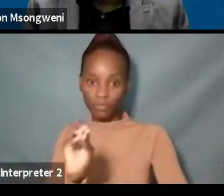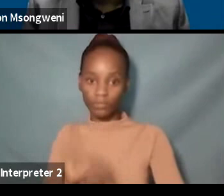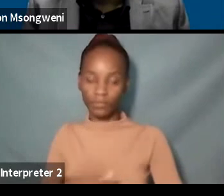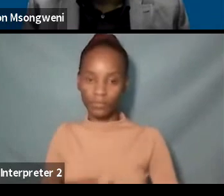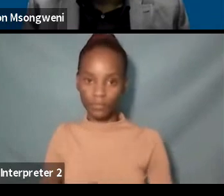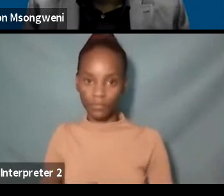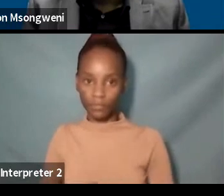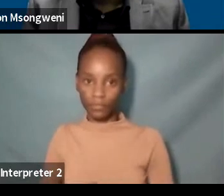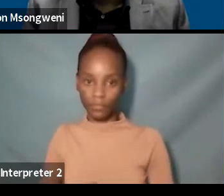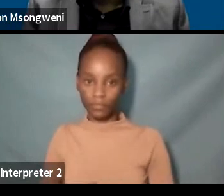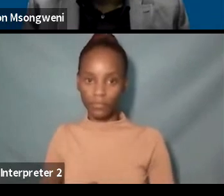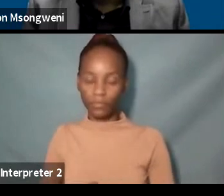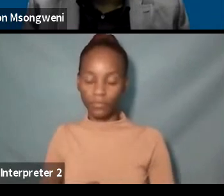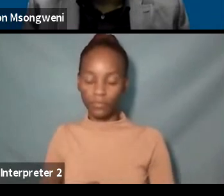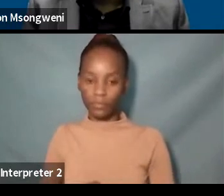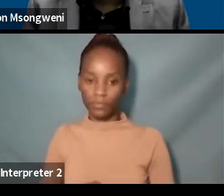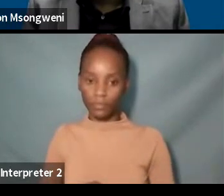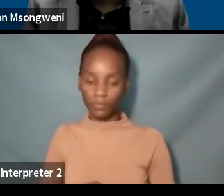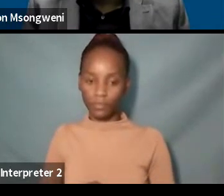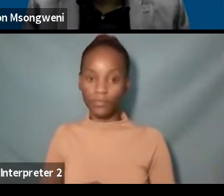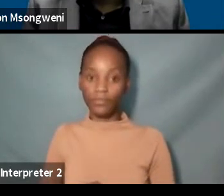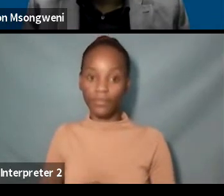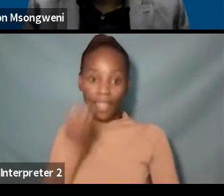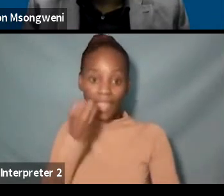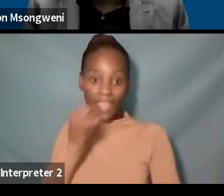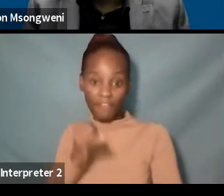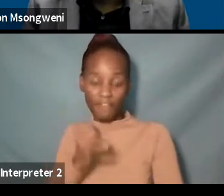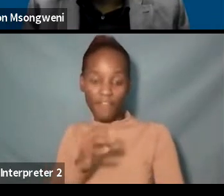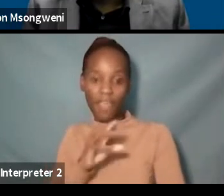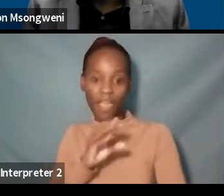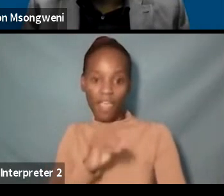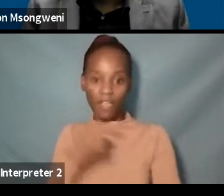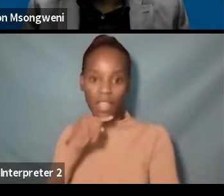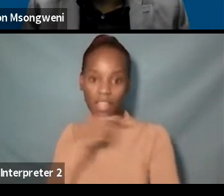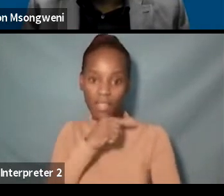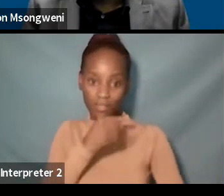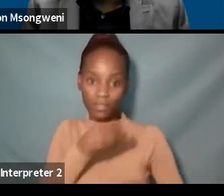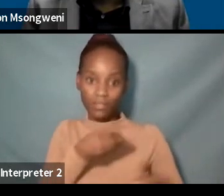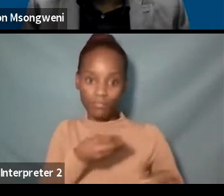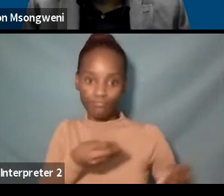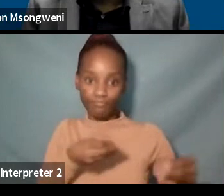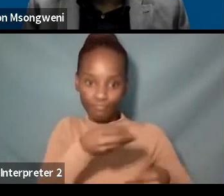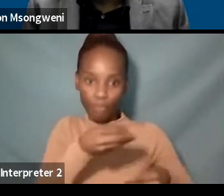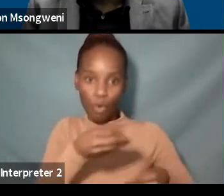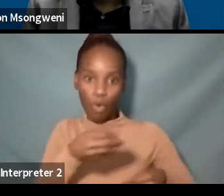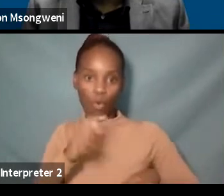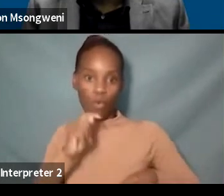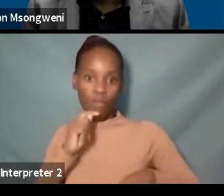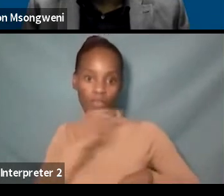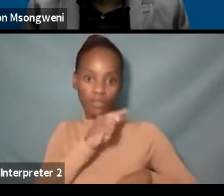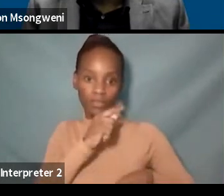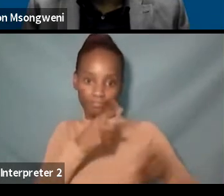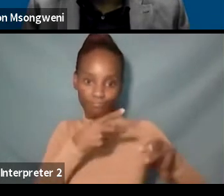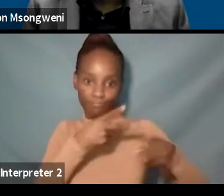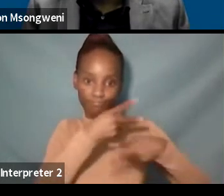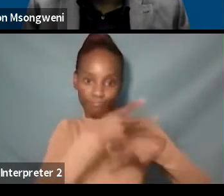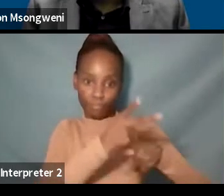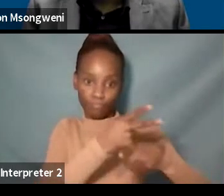The next question is asking if there is also a list of counterfeit goods that are available,